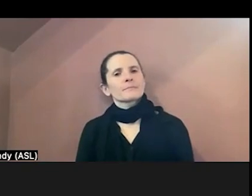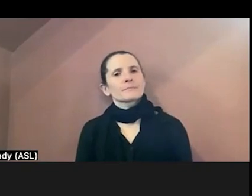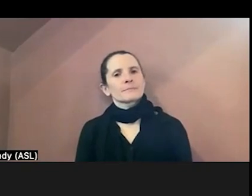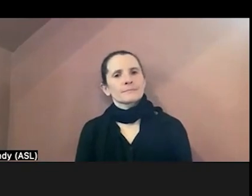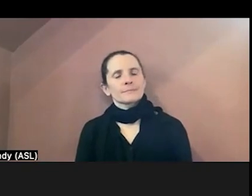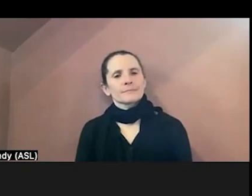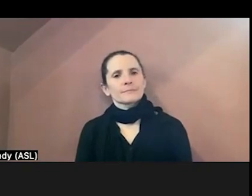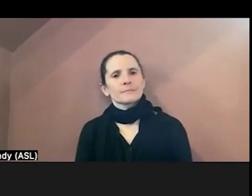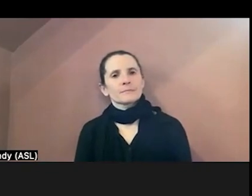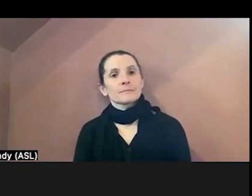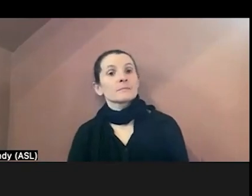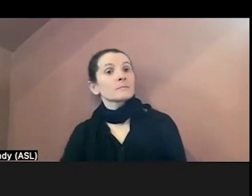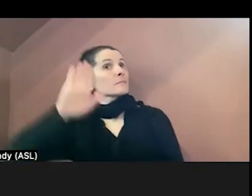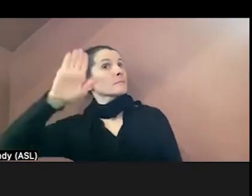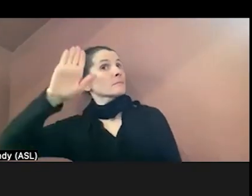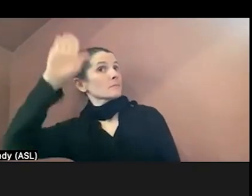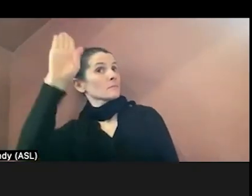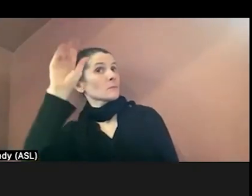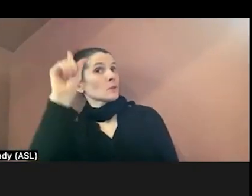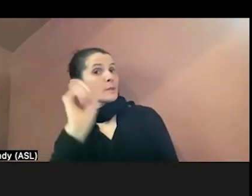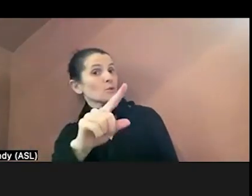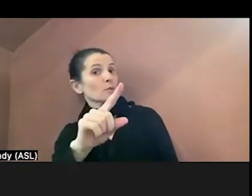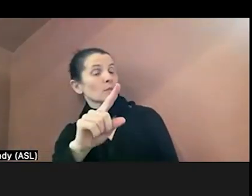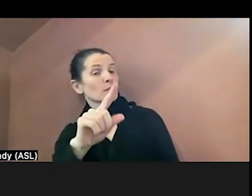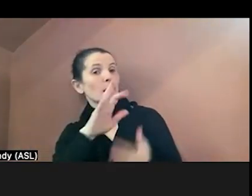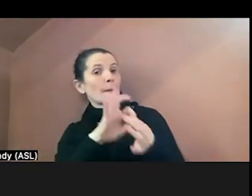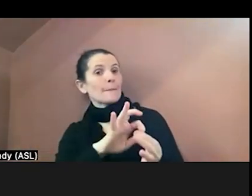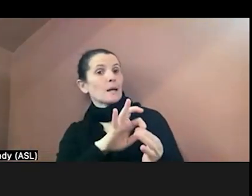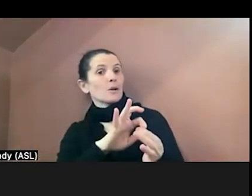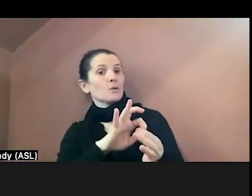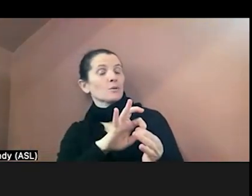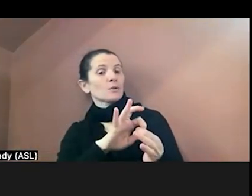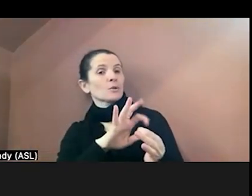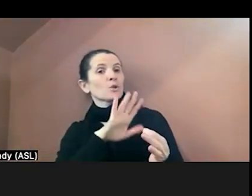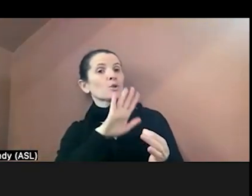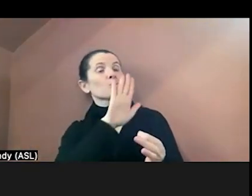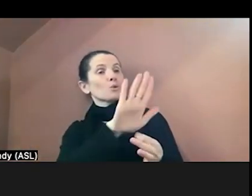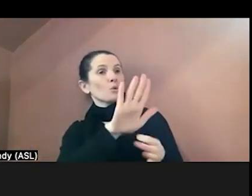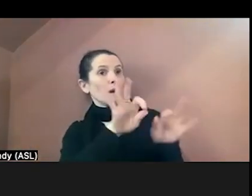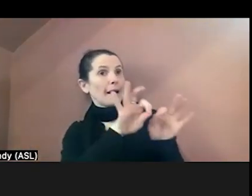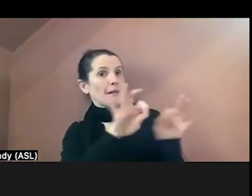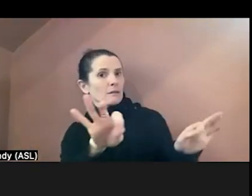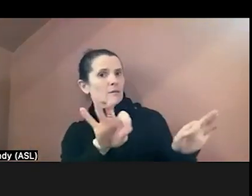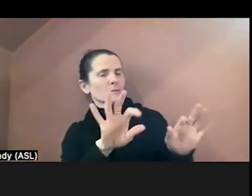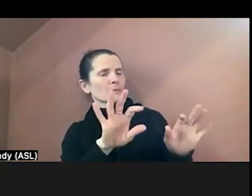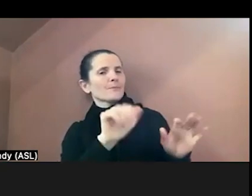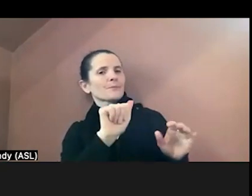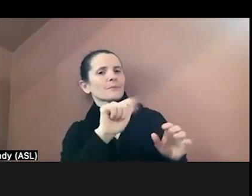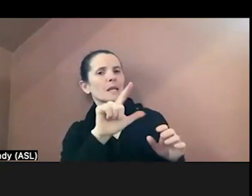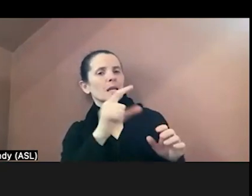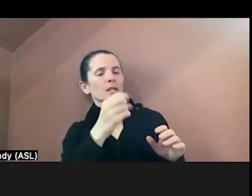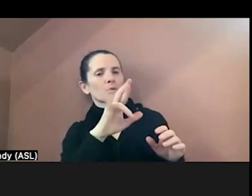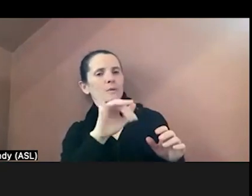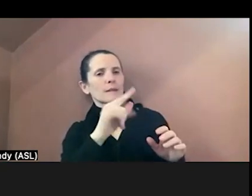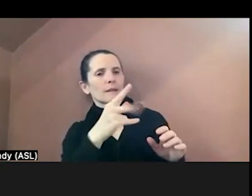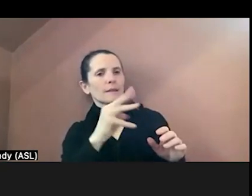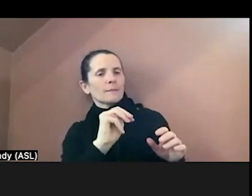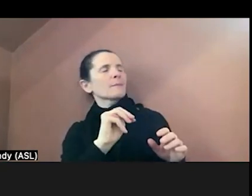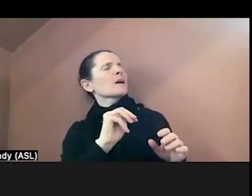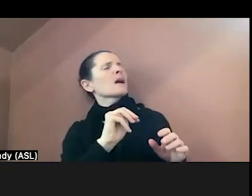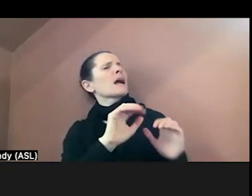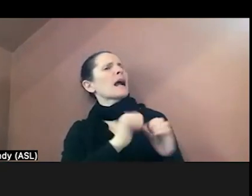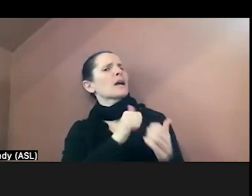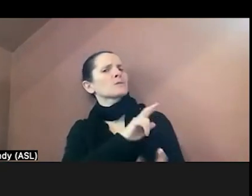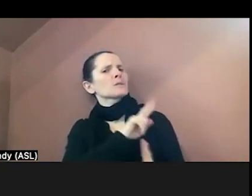I have a question about the application of your algorithm in airports. So math is so beautiful and perfect, but people are